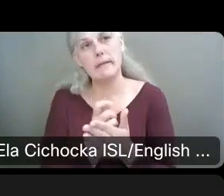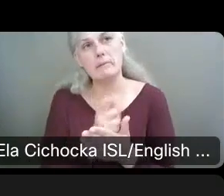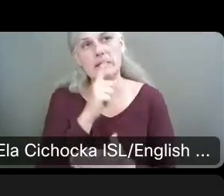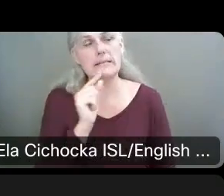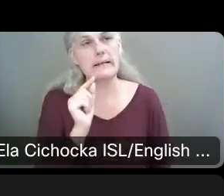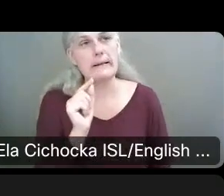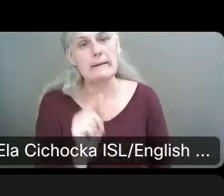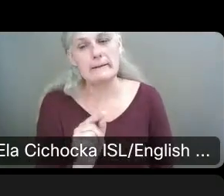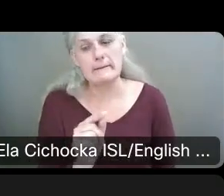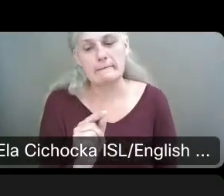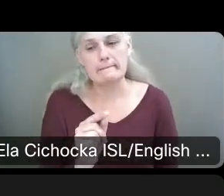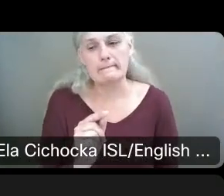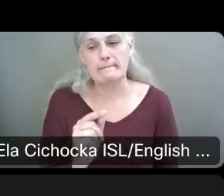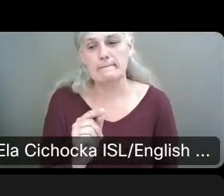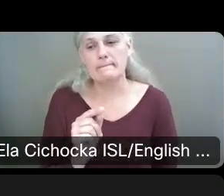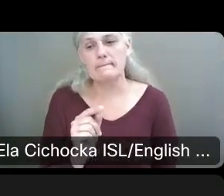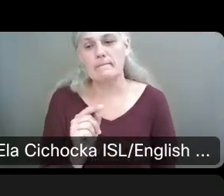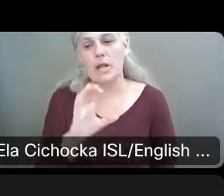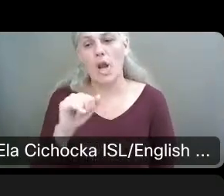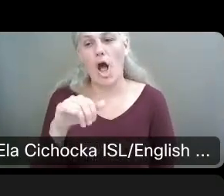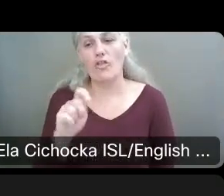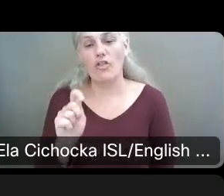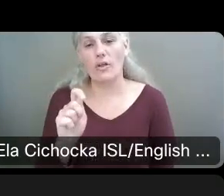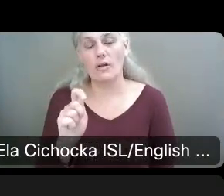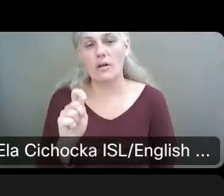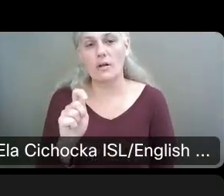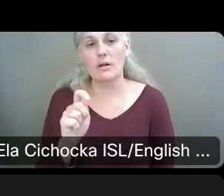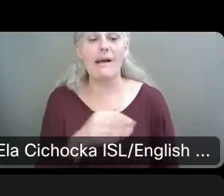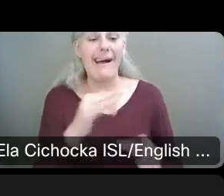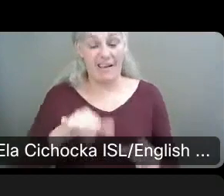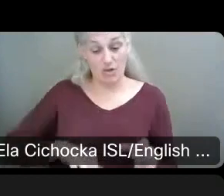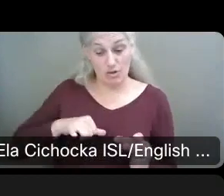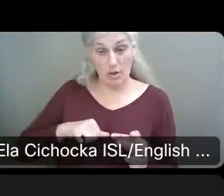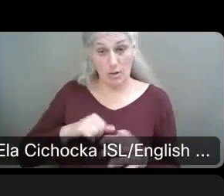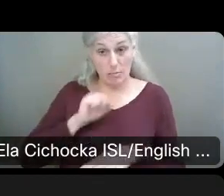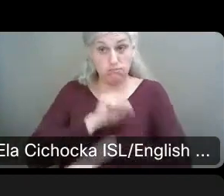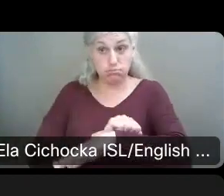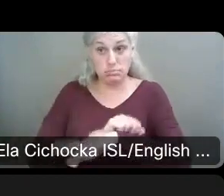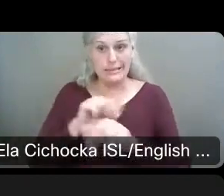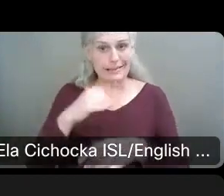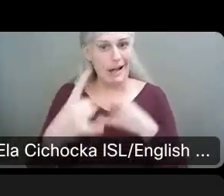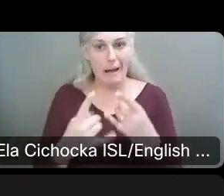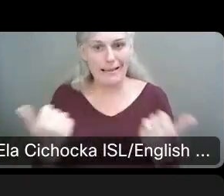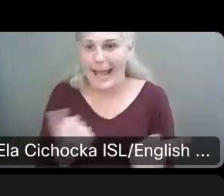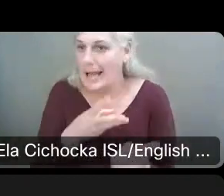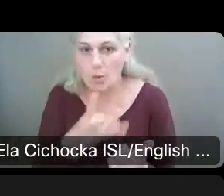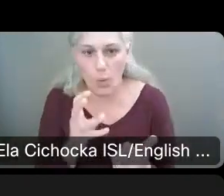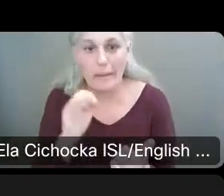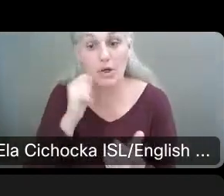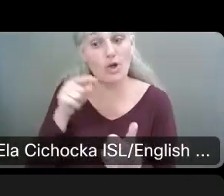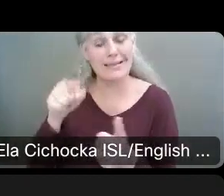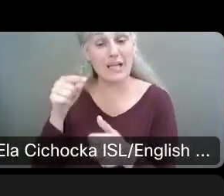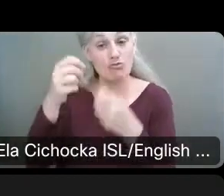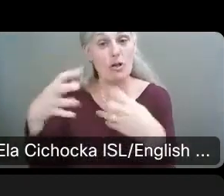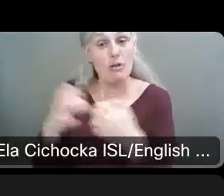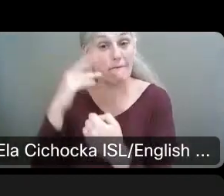say, a clot, say post-surgery, might happen anyway as a complication, or